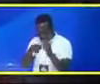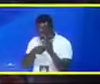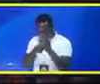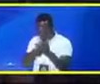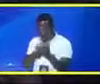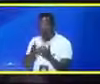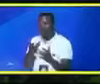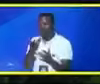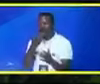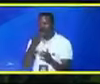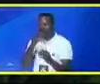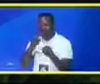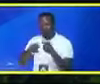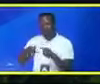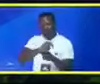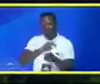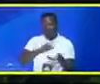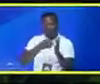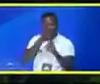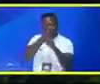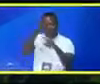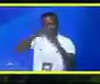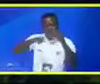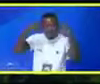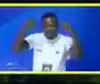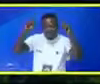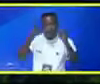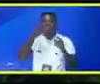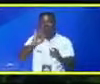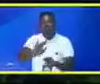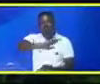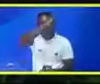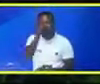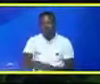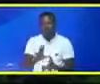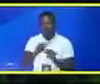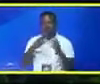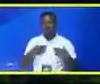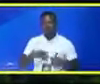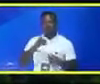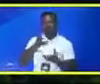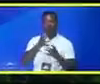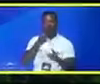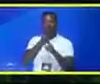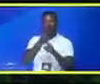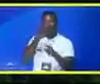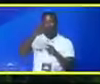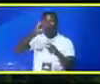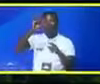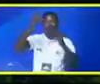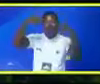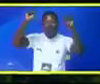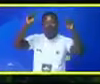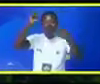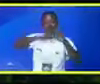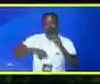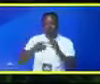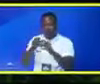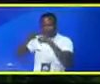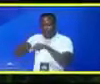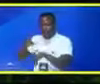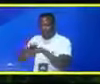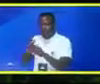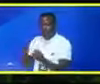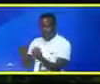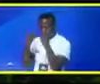them. You cannot excel by luck. Nobody wins the Olympic by luck. It is upon the strength of